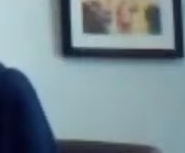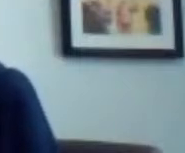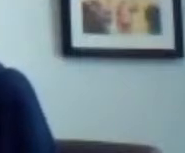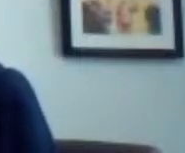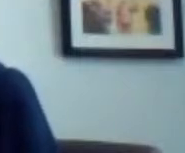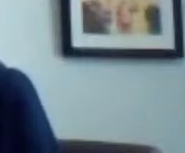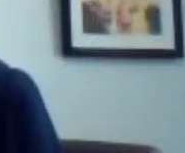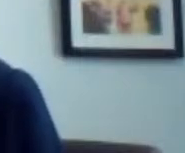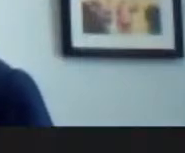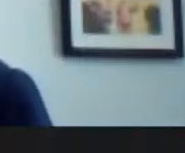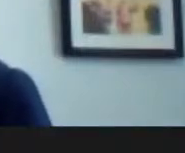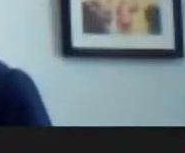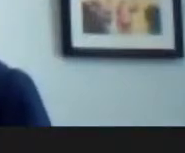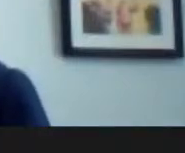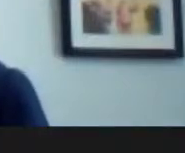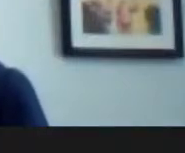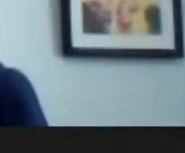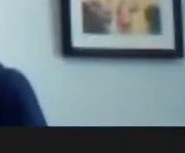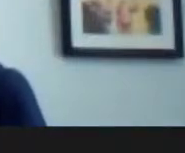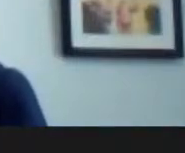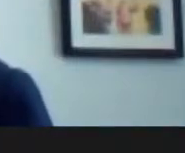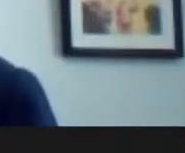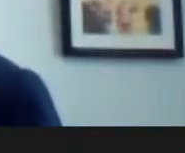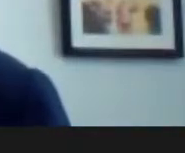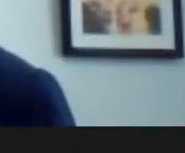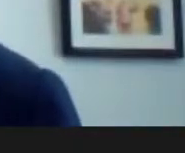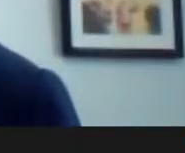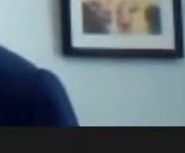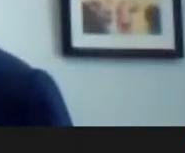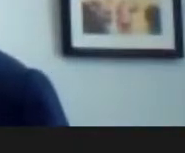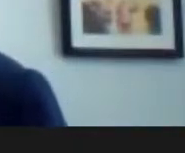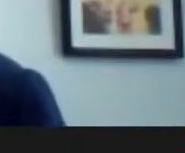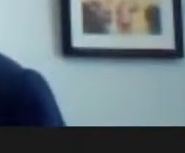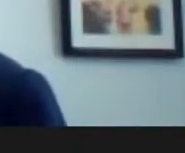our coordinator, Dr. André Machado.